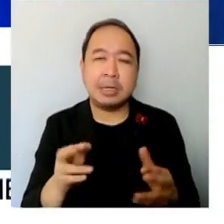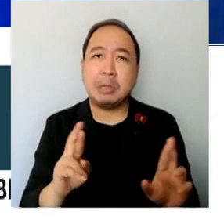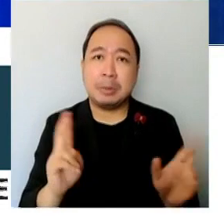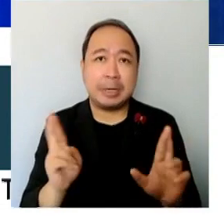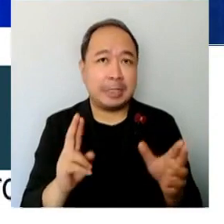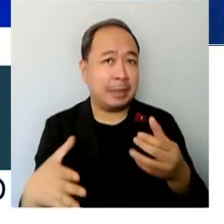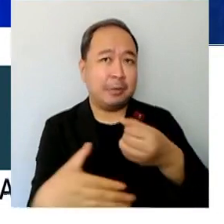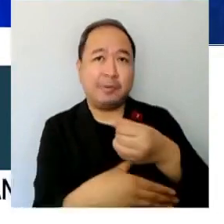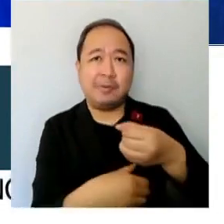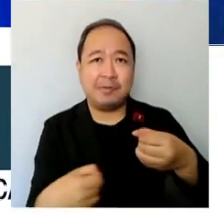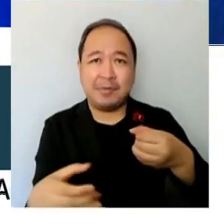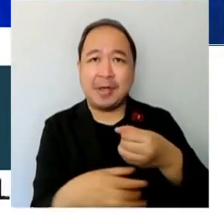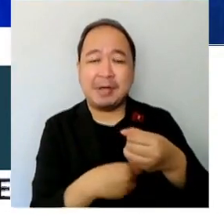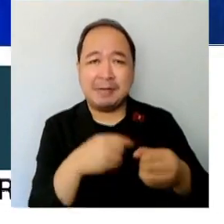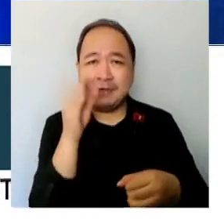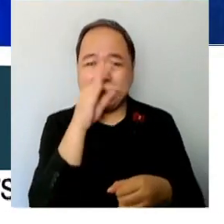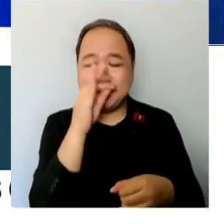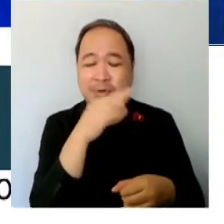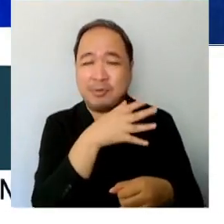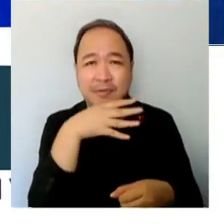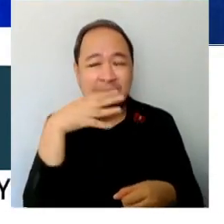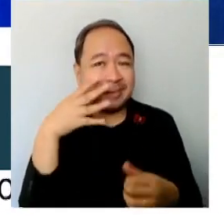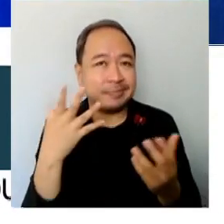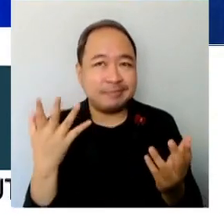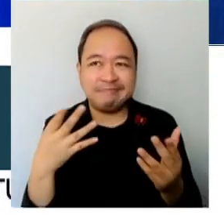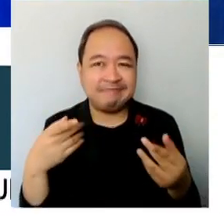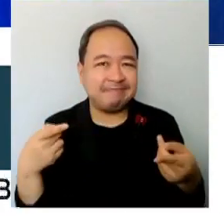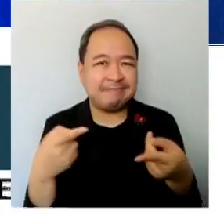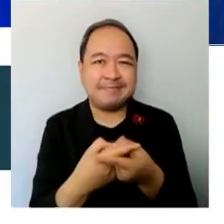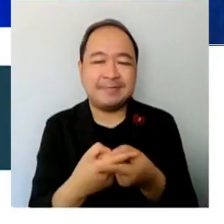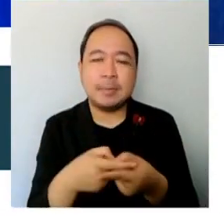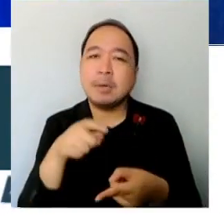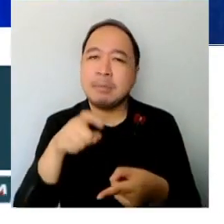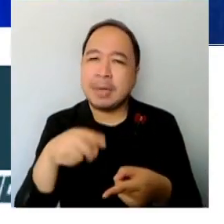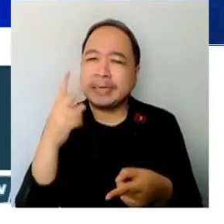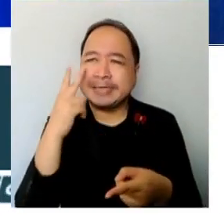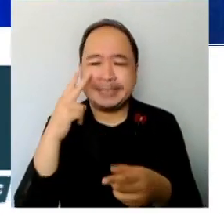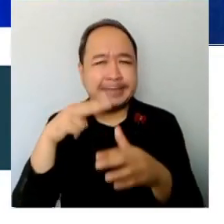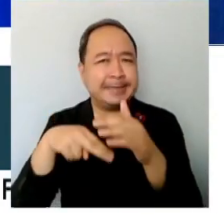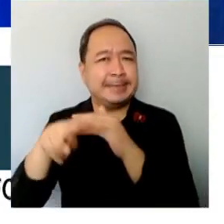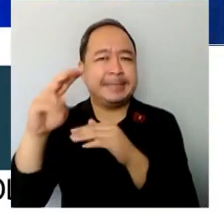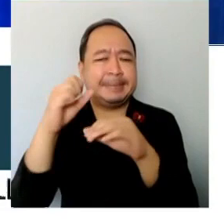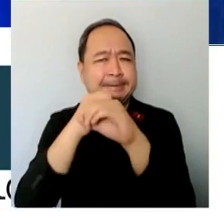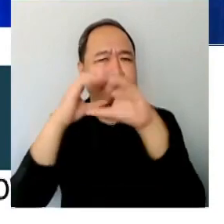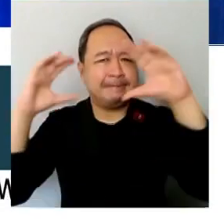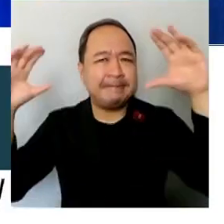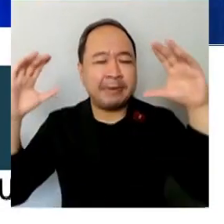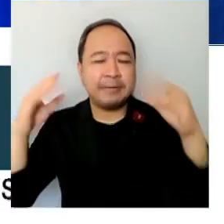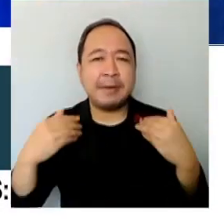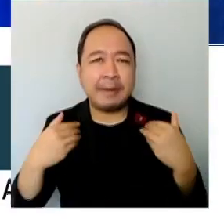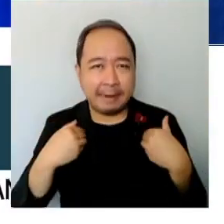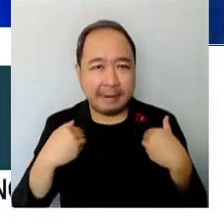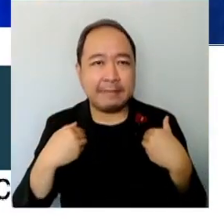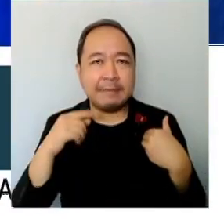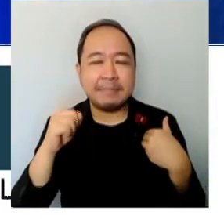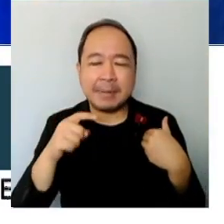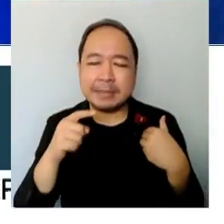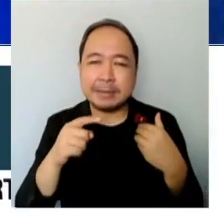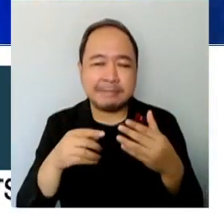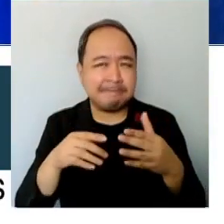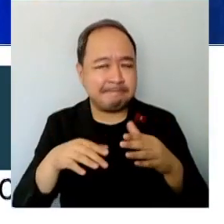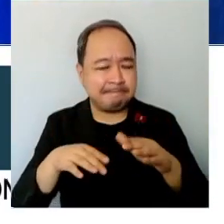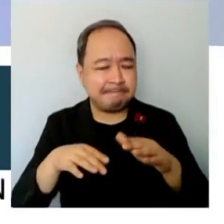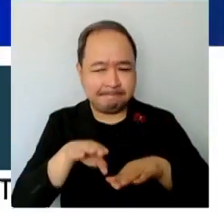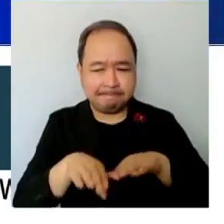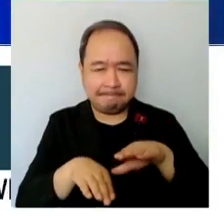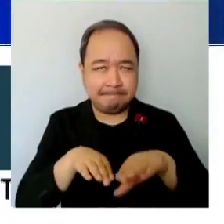mga farmers. Umaangal talaga sila. So, dapat talaga i-forecast mo yung, there should be a scientific,